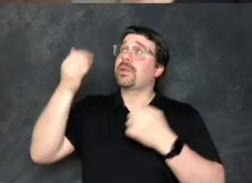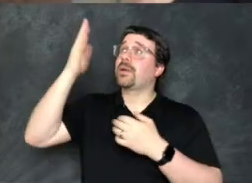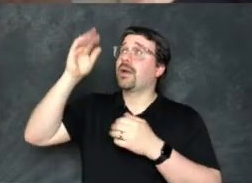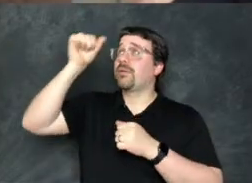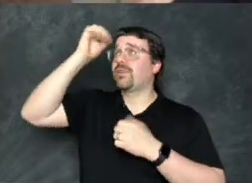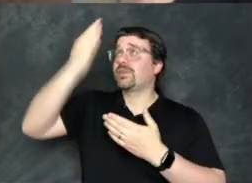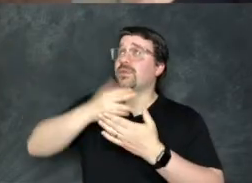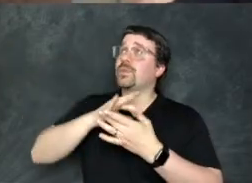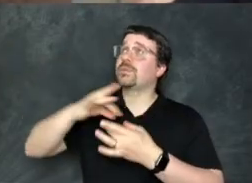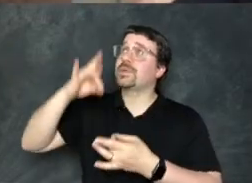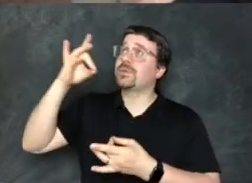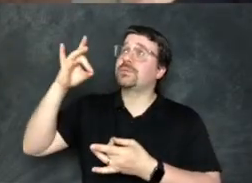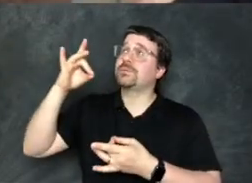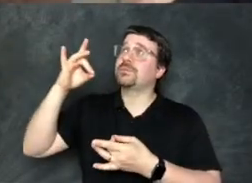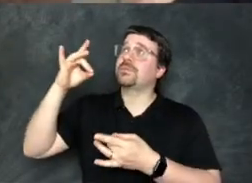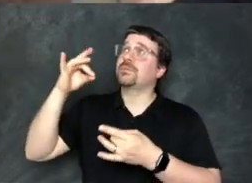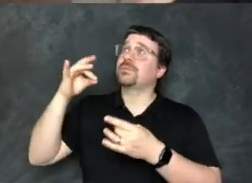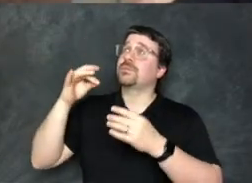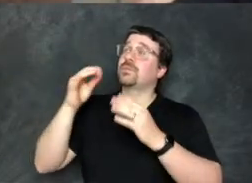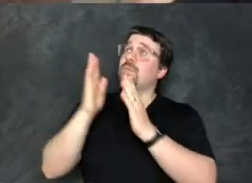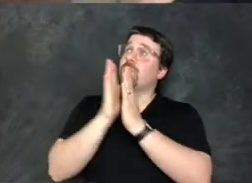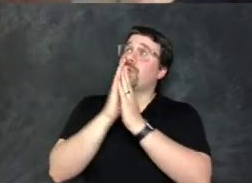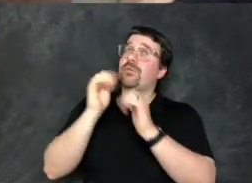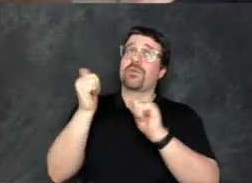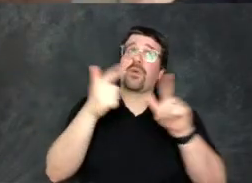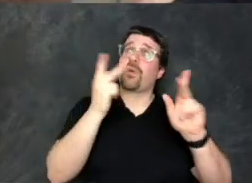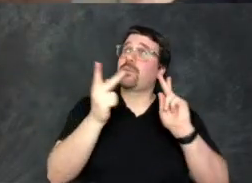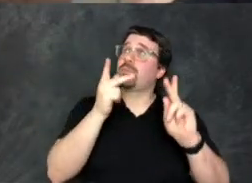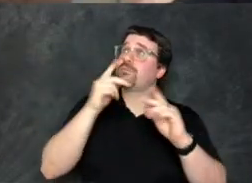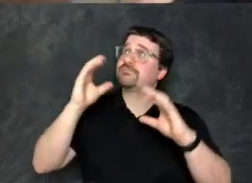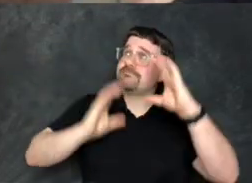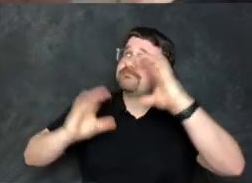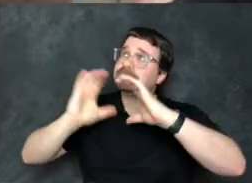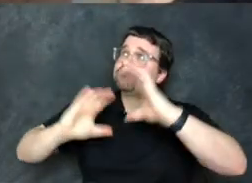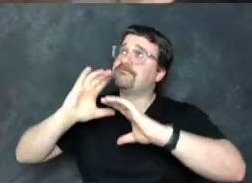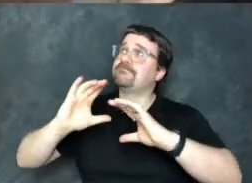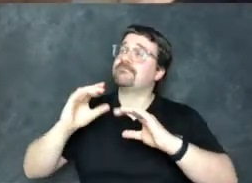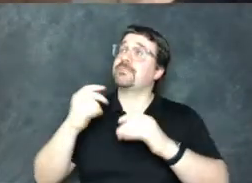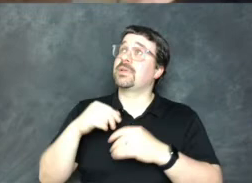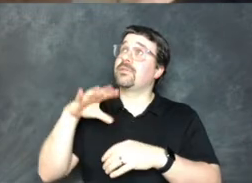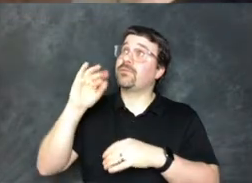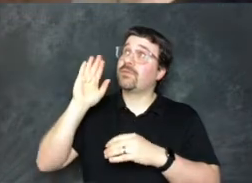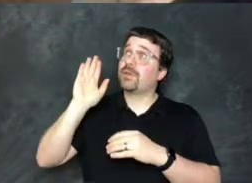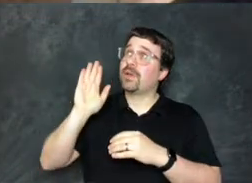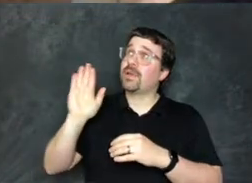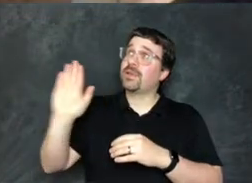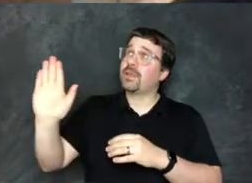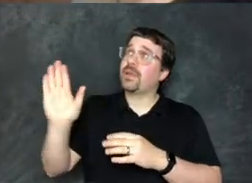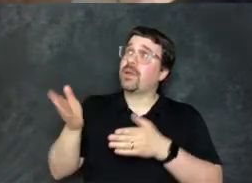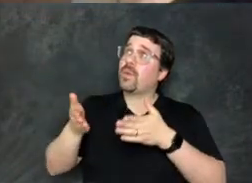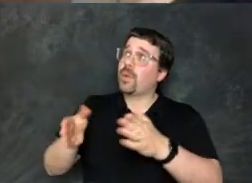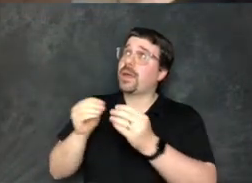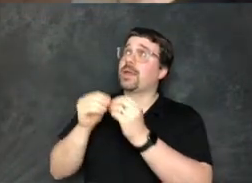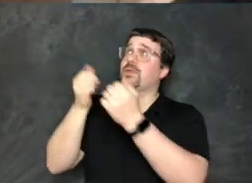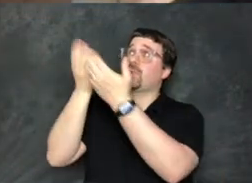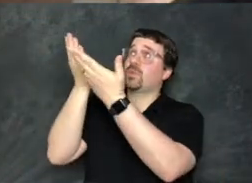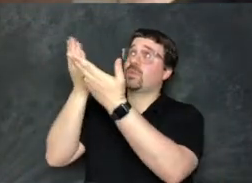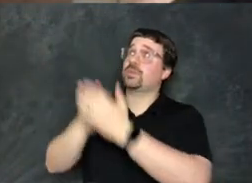Almighty God, Father, Son, and Holy Spirit, we pray for all who search that they may find their way in